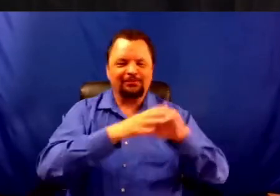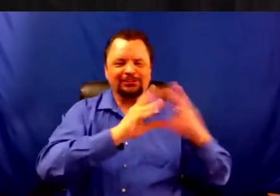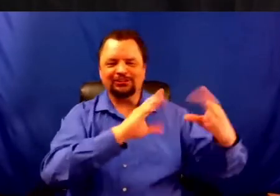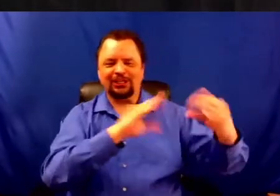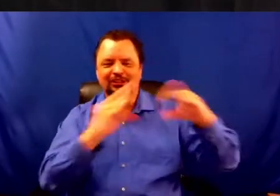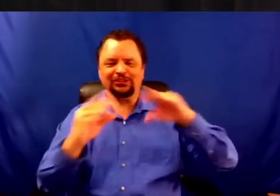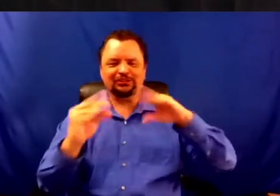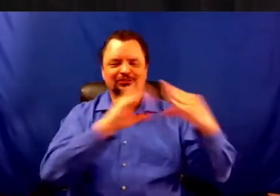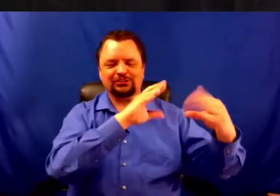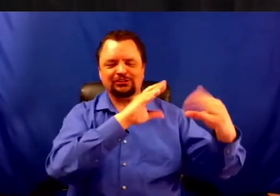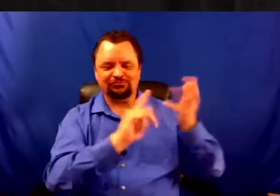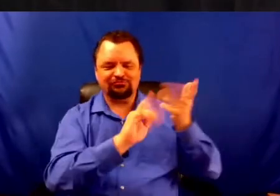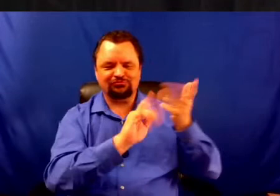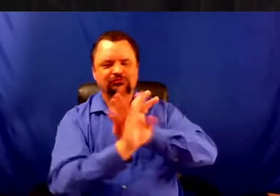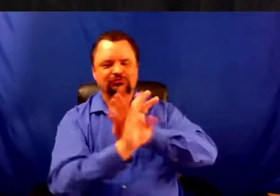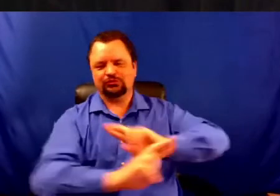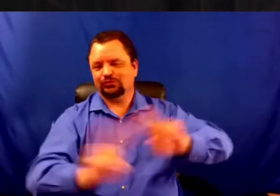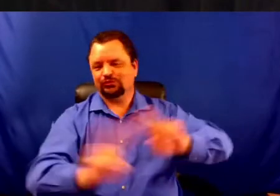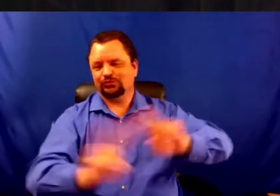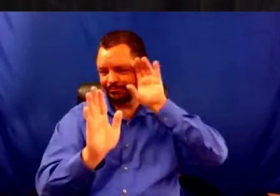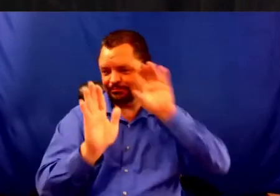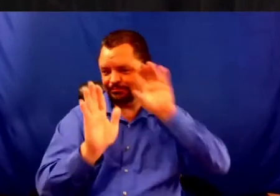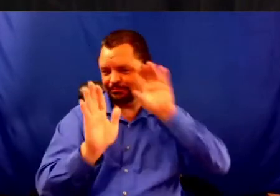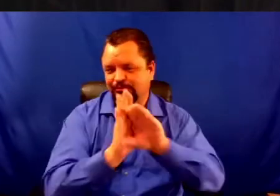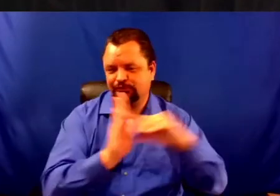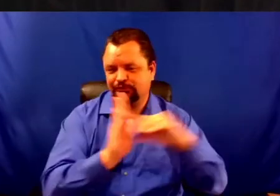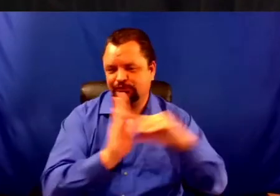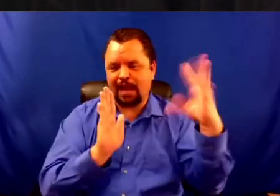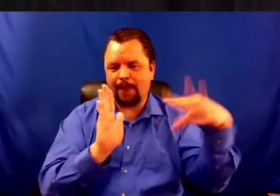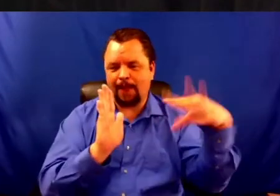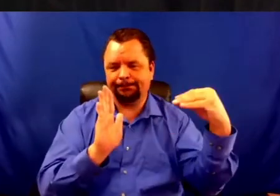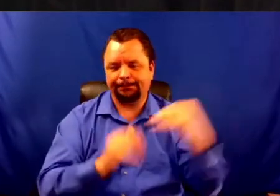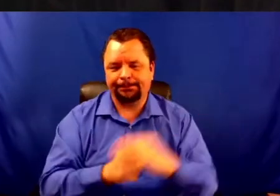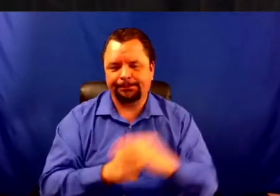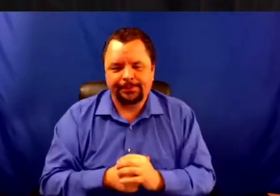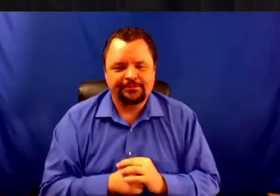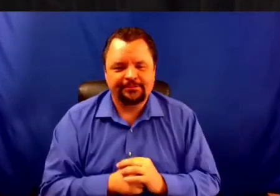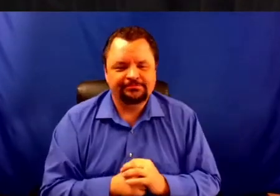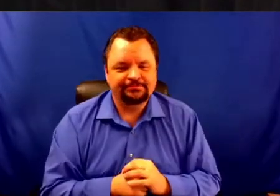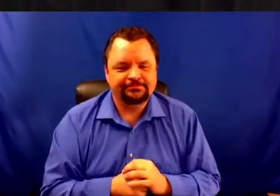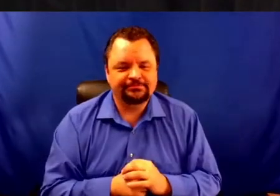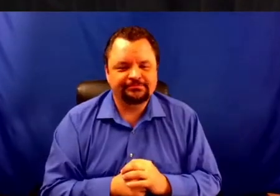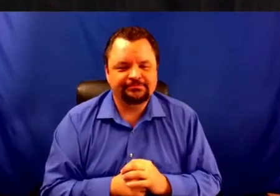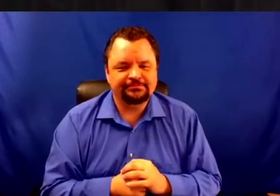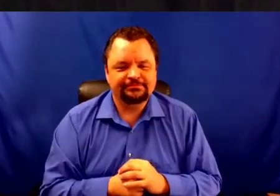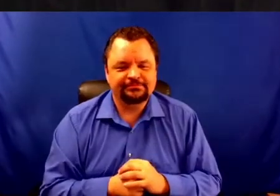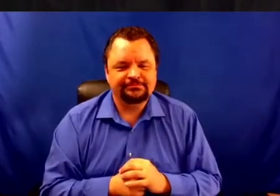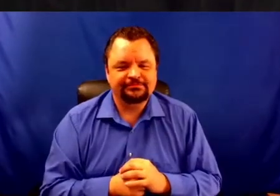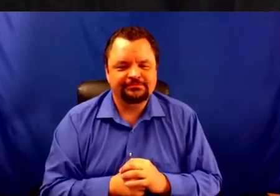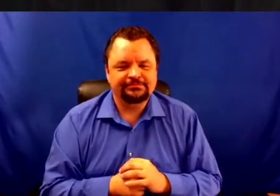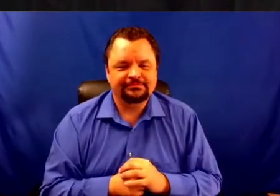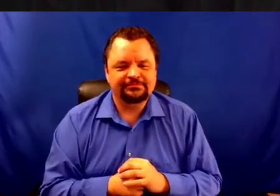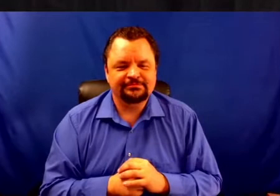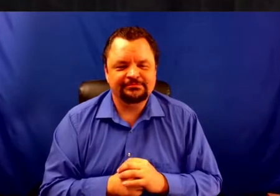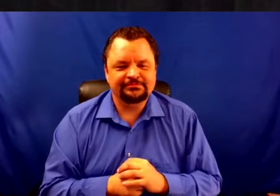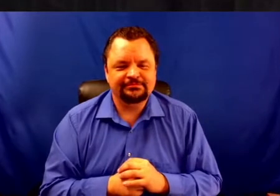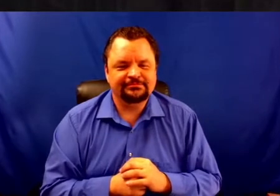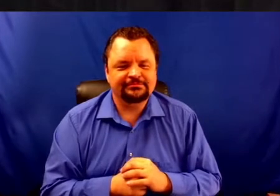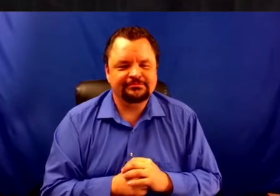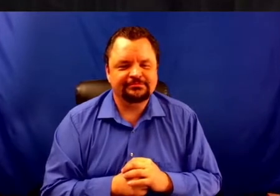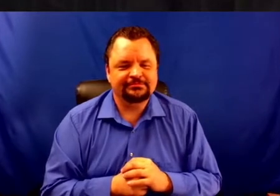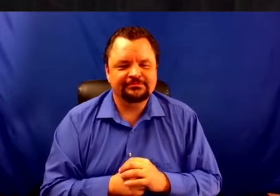You did the work. Stand in the middle. And then in the